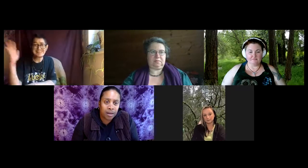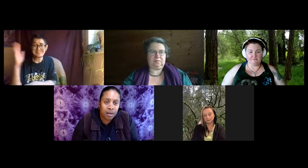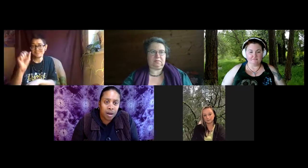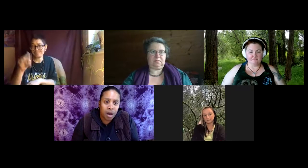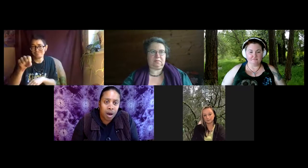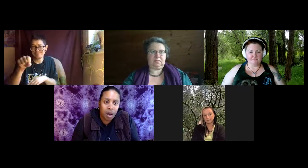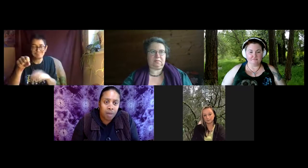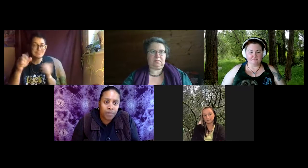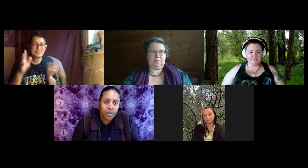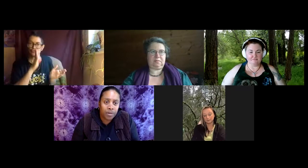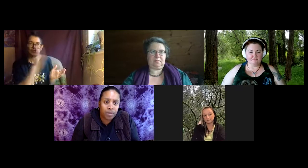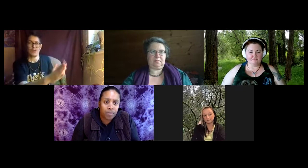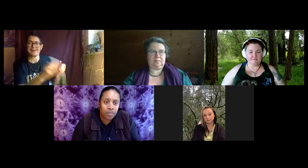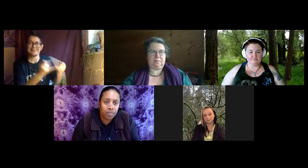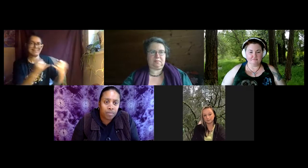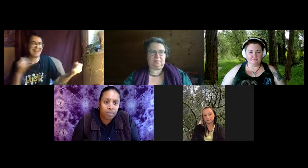idea?